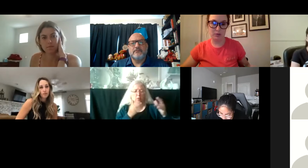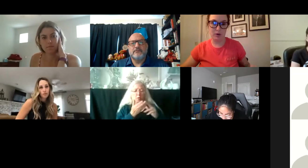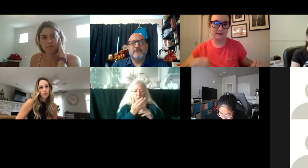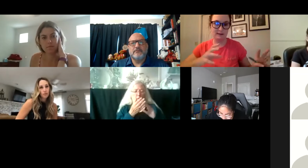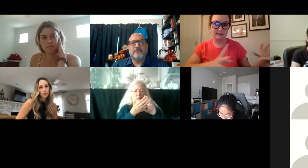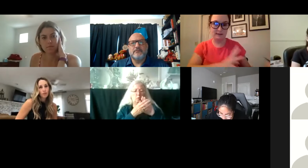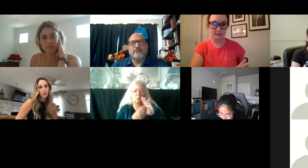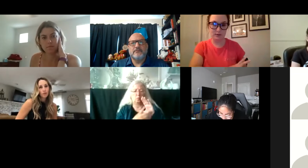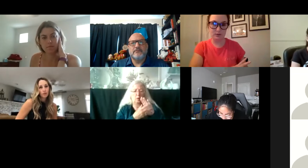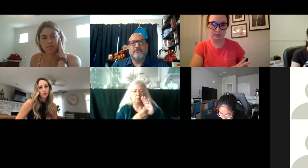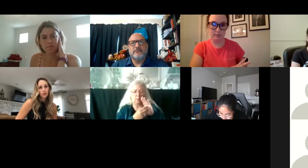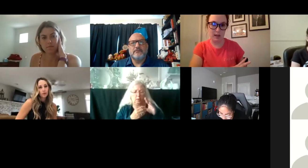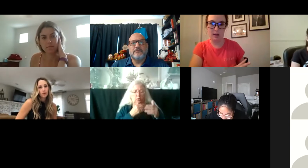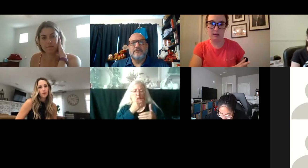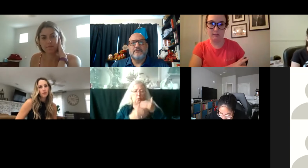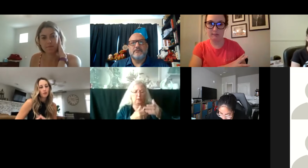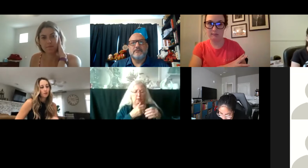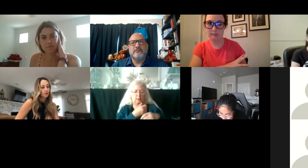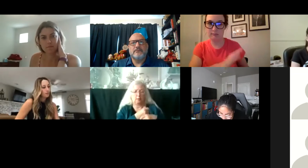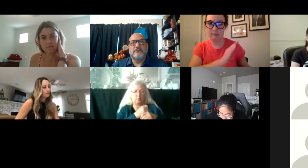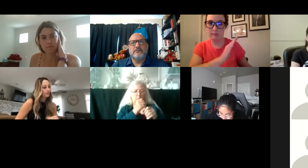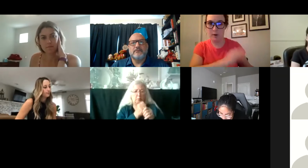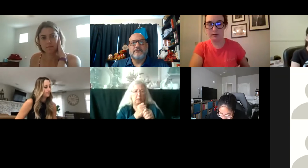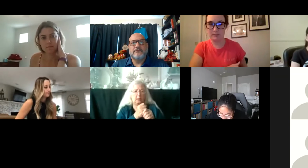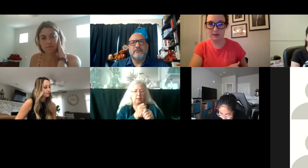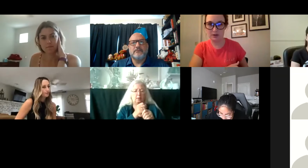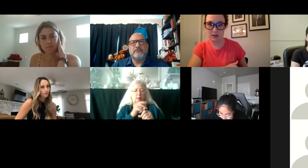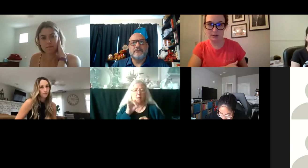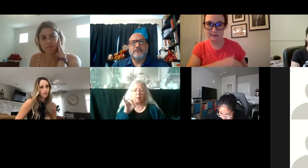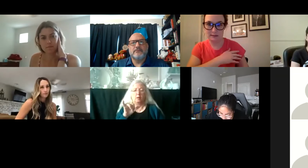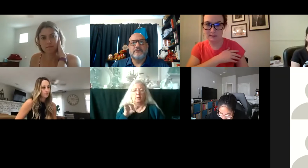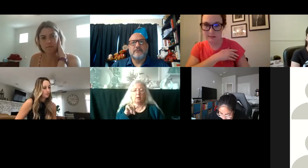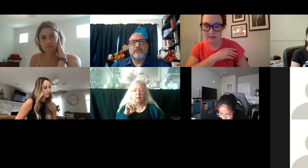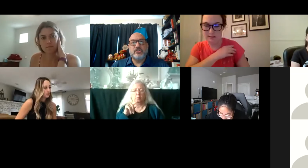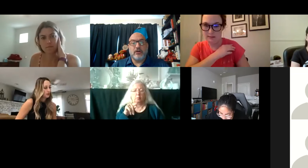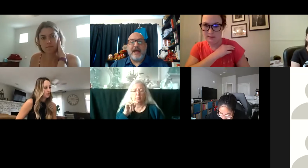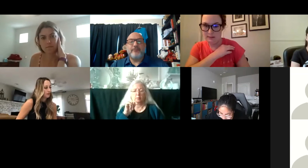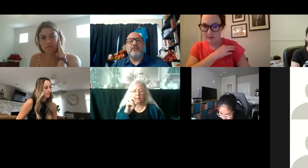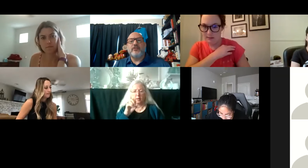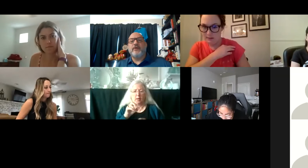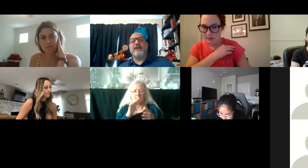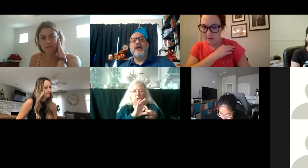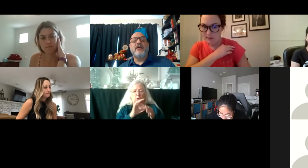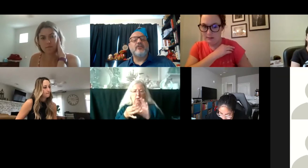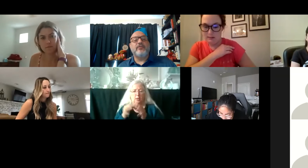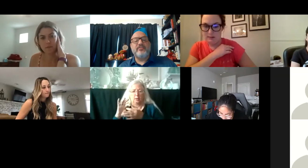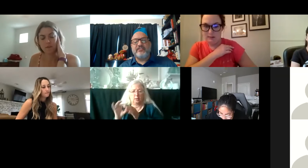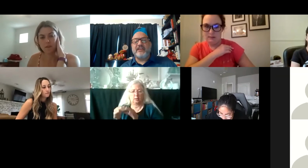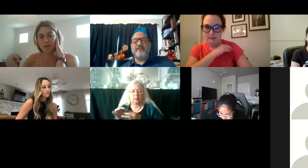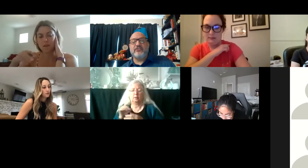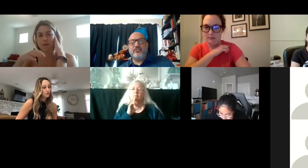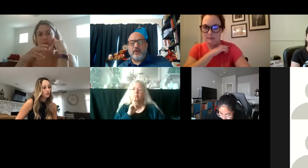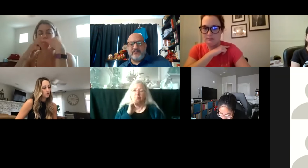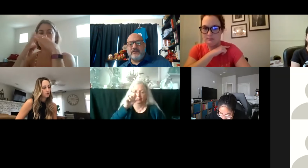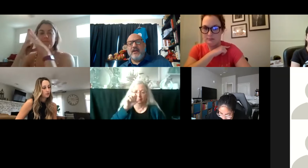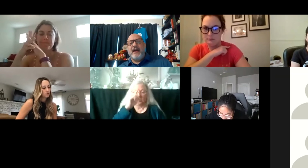replication process into making the polypeptide chains. Sure, absolutely. So again, think